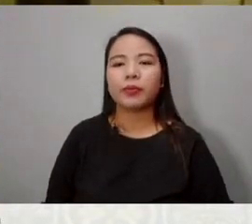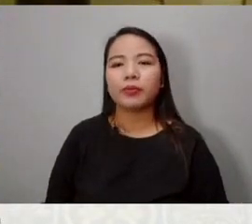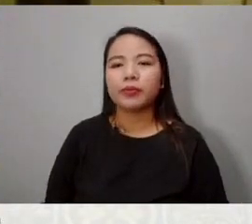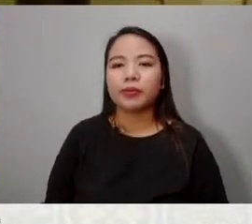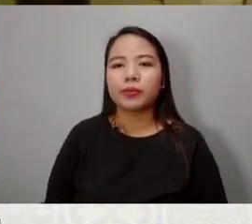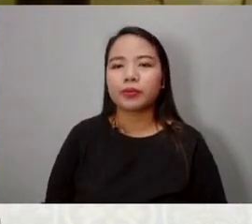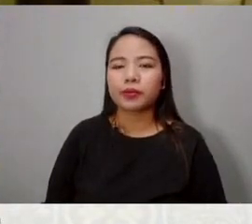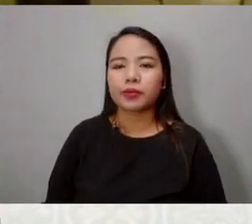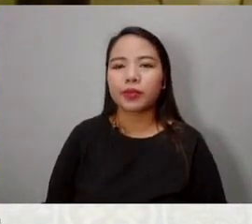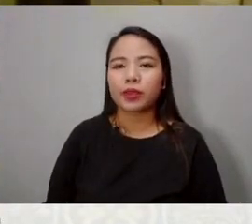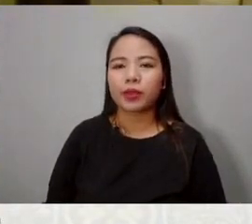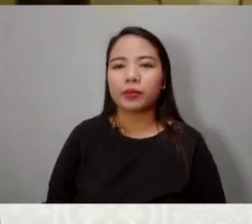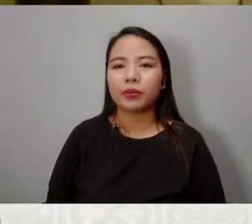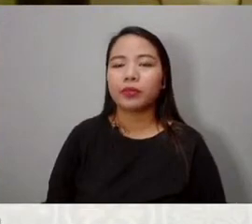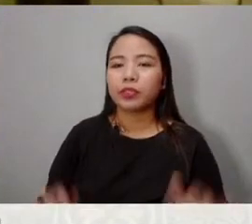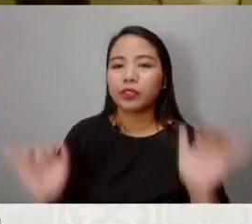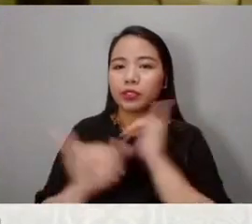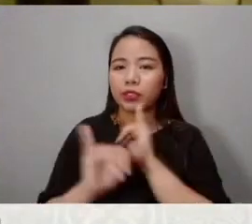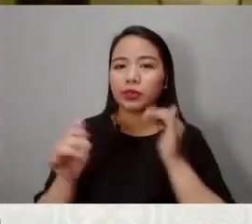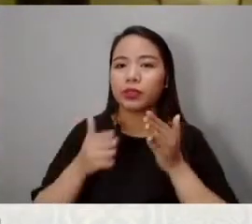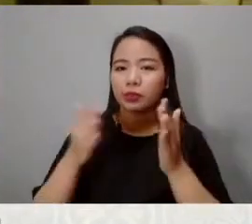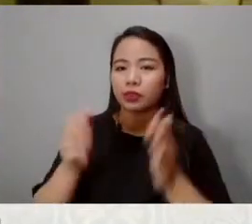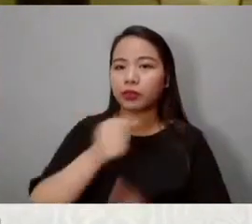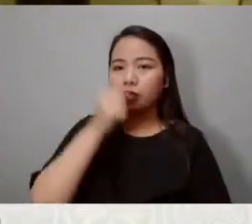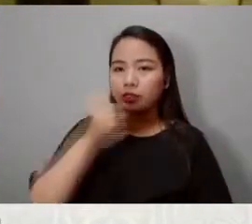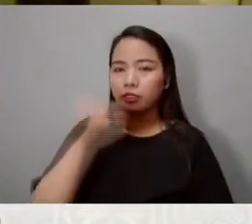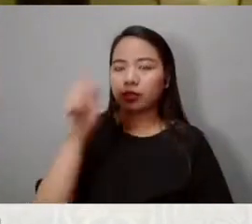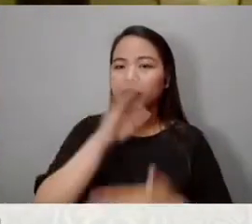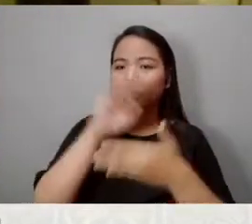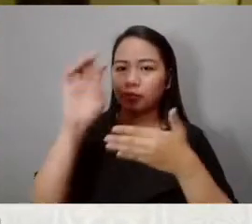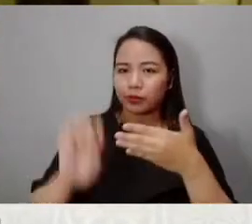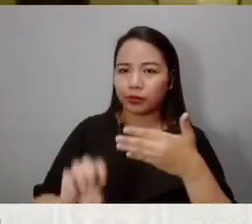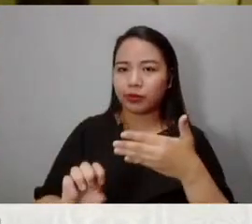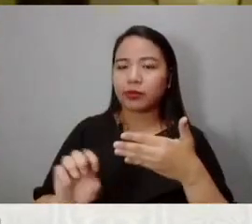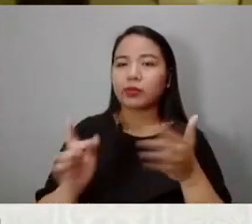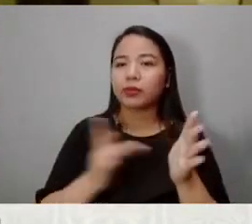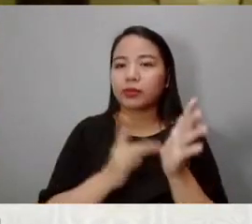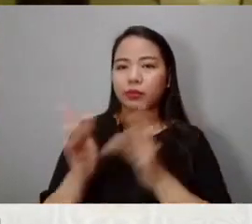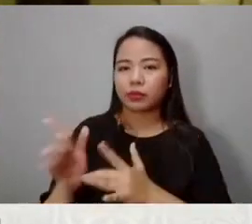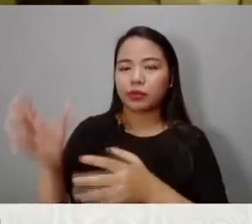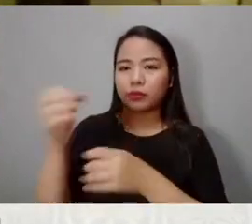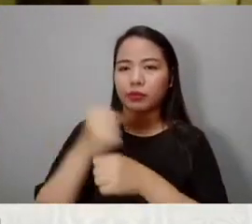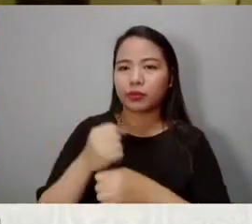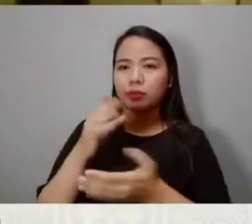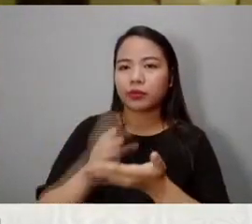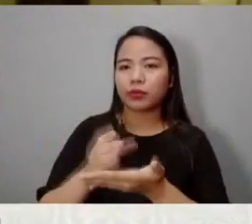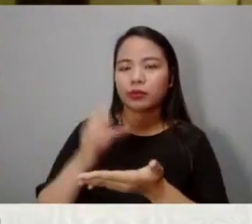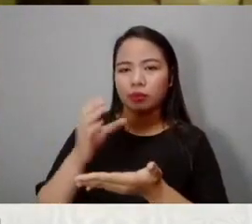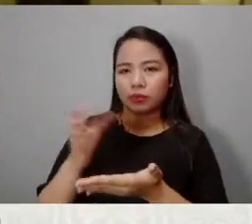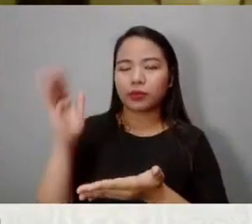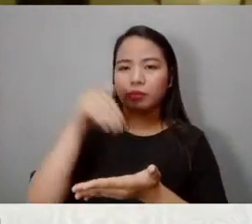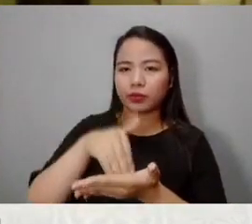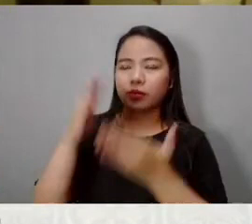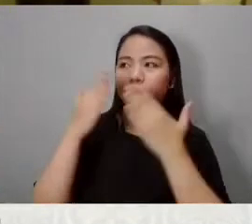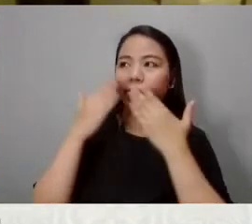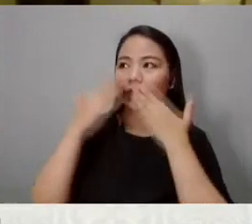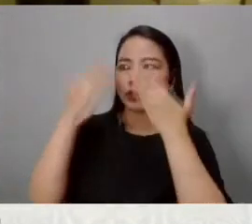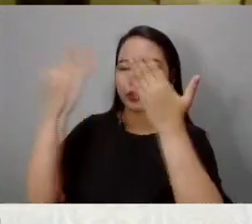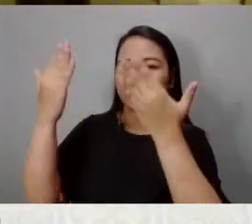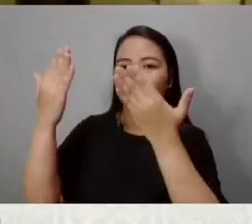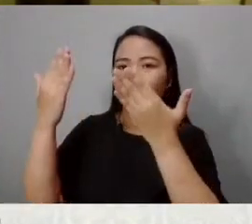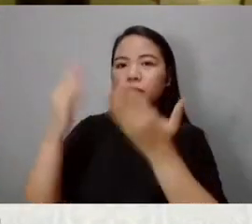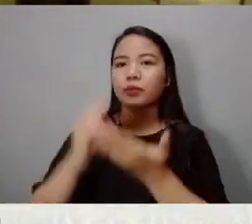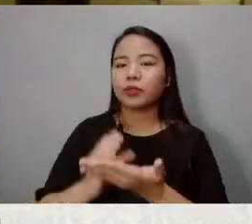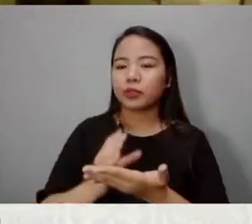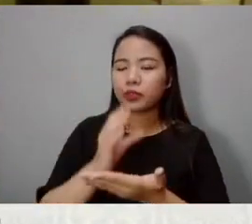In a similar way, when supper was ended, he took the chalice, and once more giving thanks, he gave it to